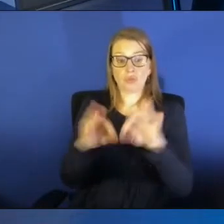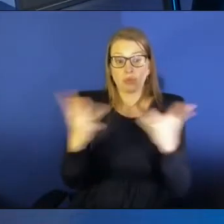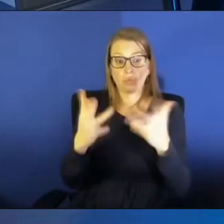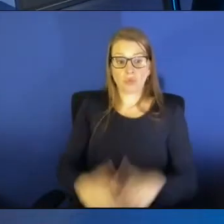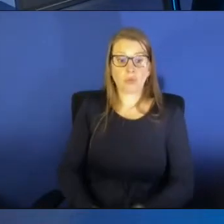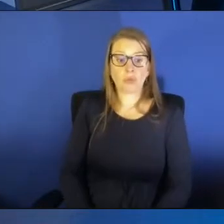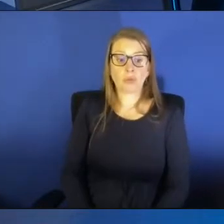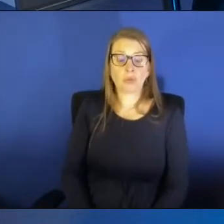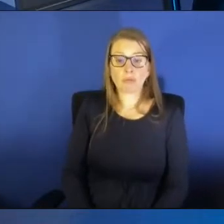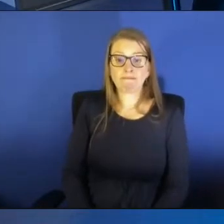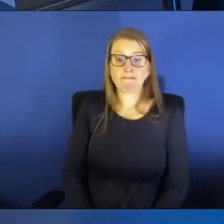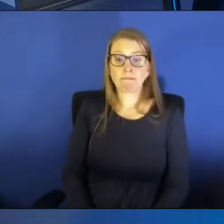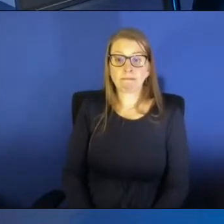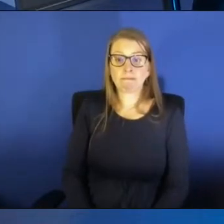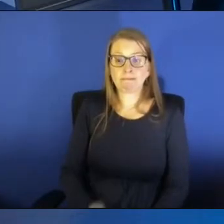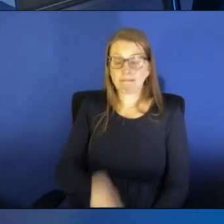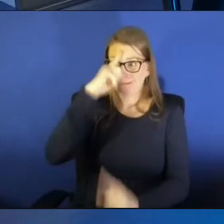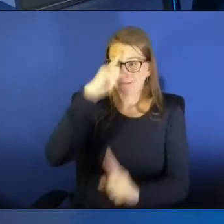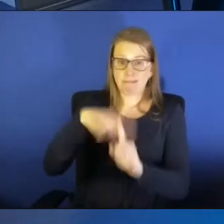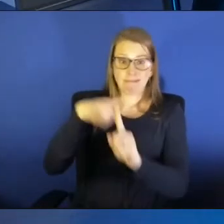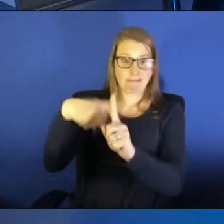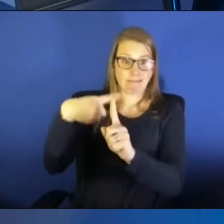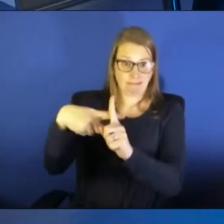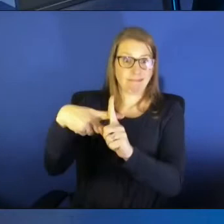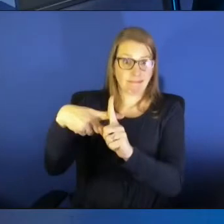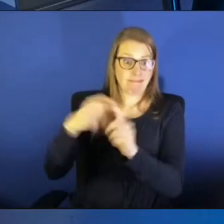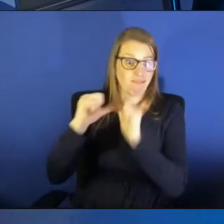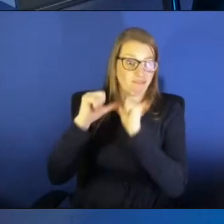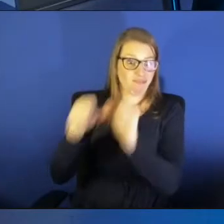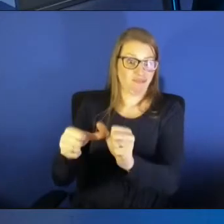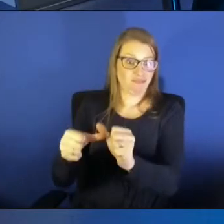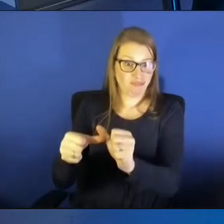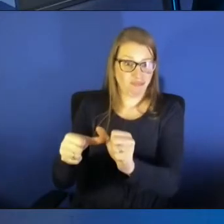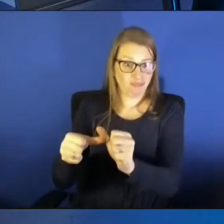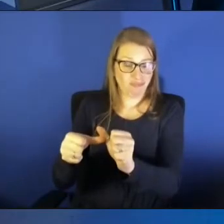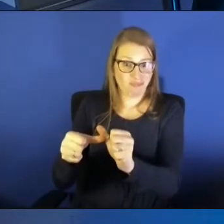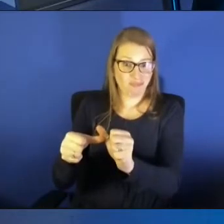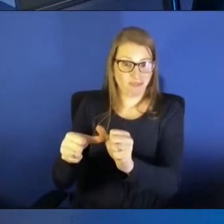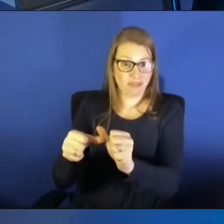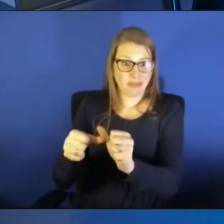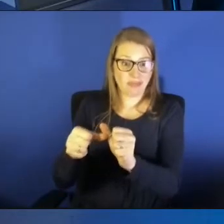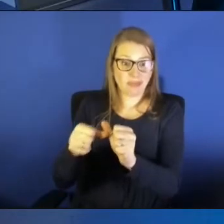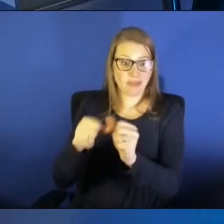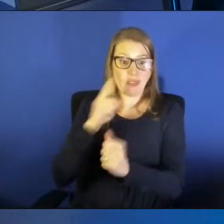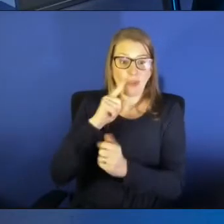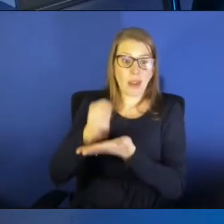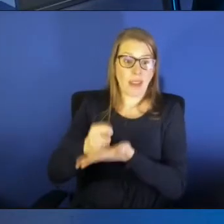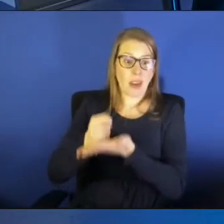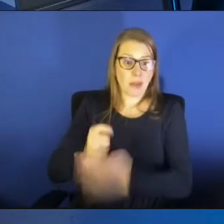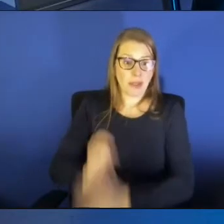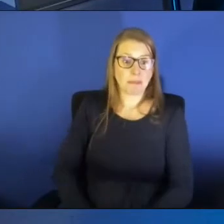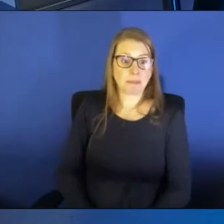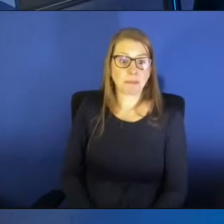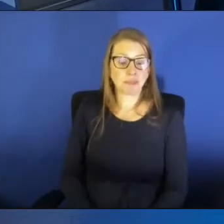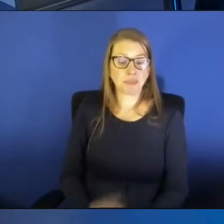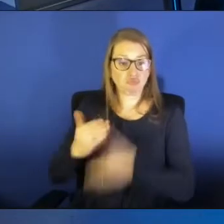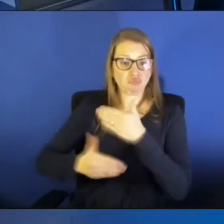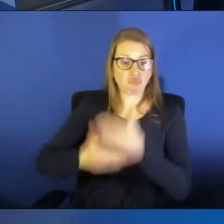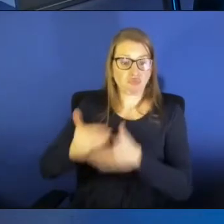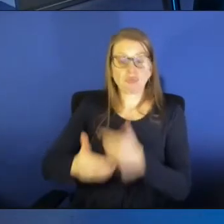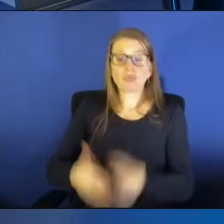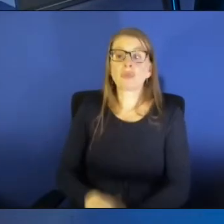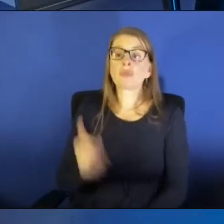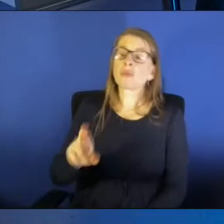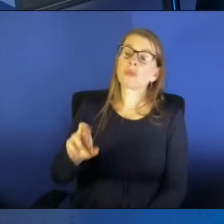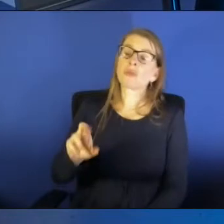optimistic during your course of therapy. Could Dr. Selby, could you